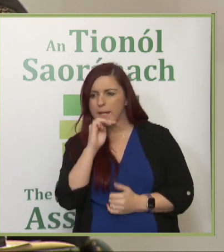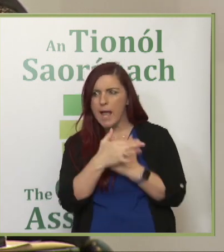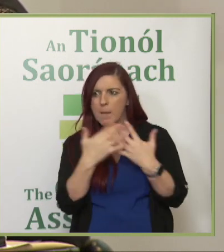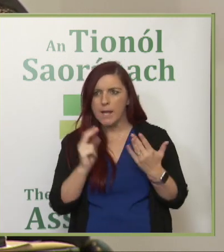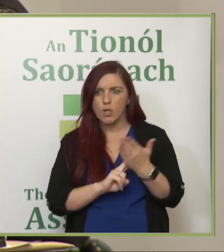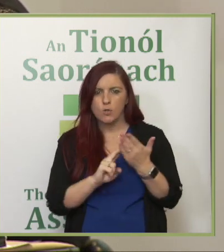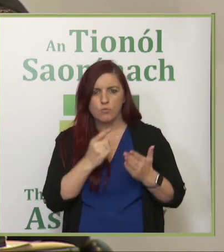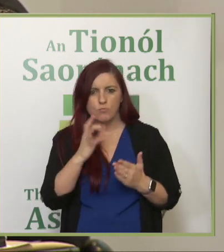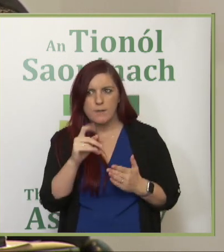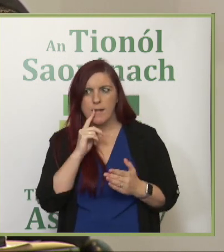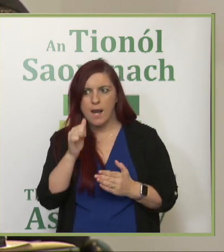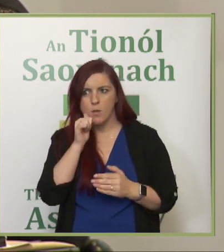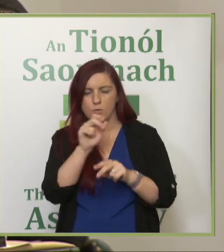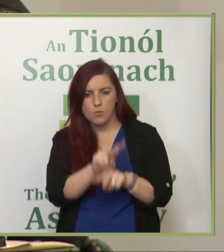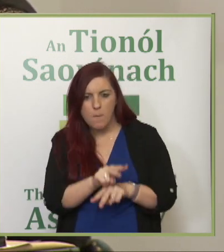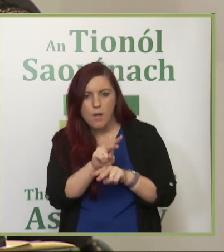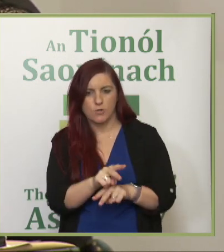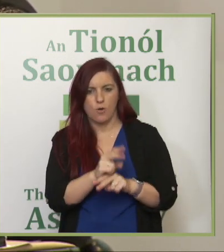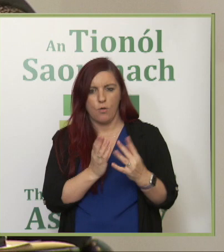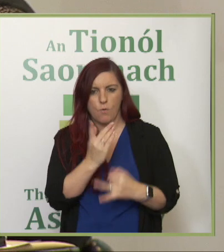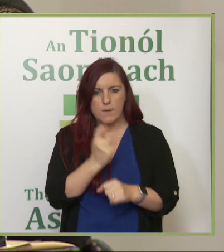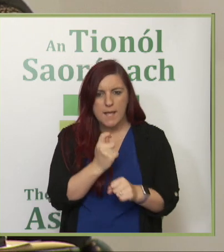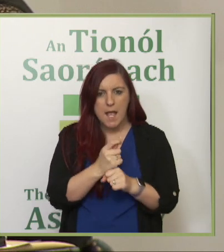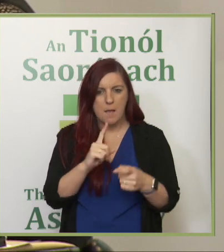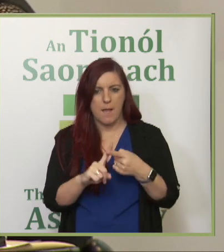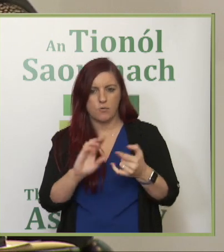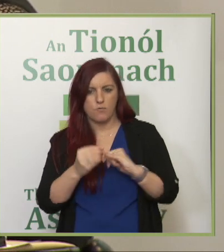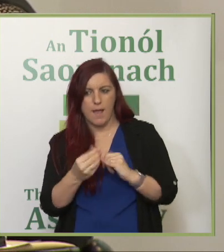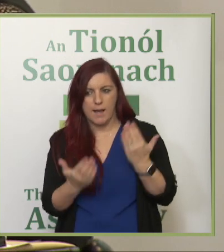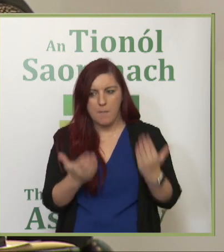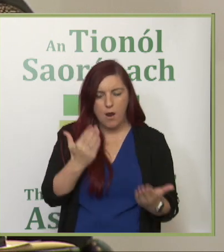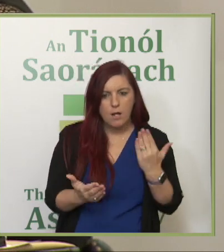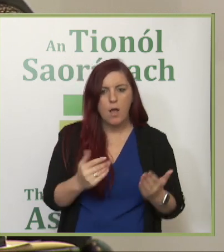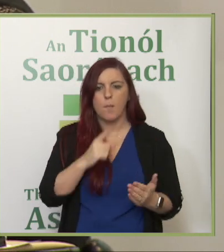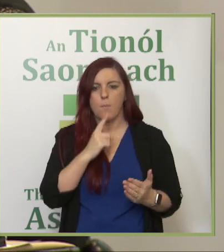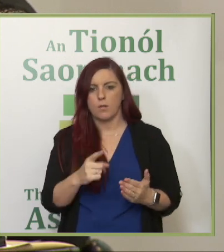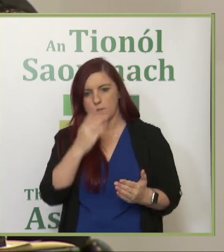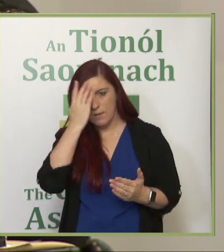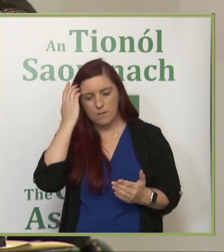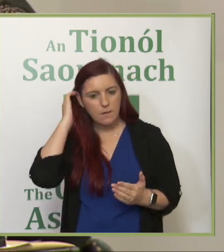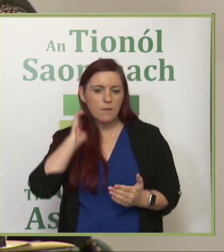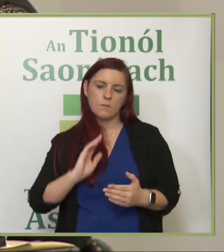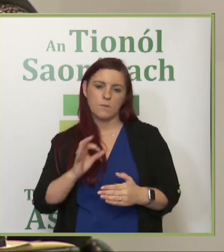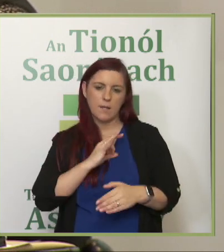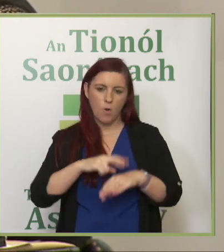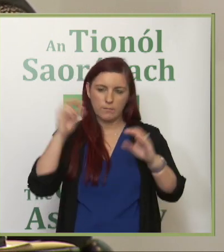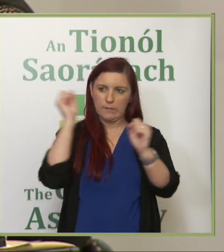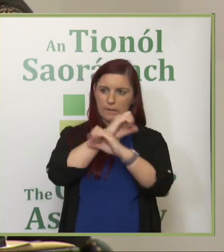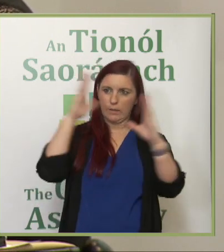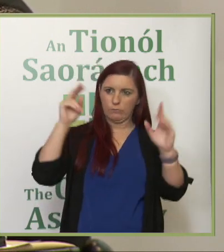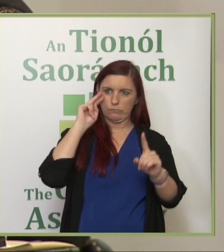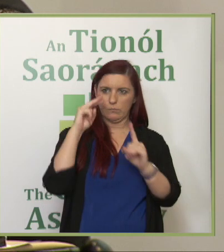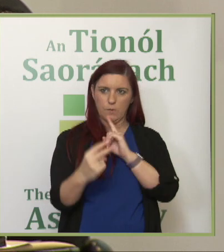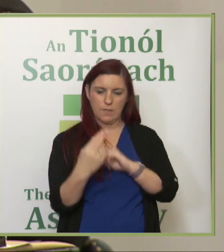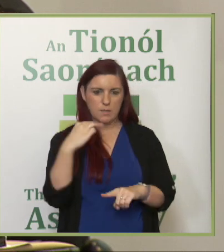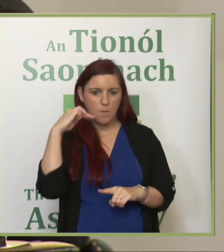and allows us to monitor trends over time and to make comparisons. However, to get a fuller picture of drug use, it is important to have